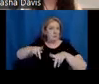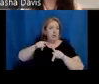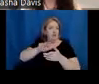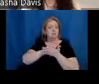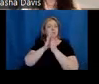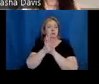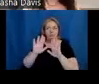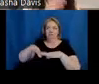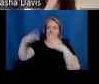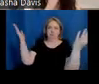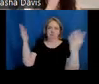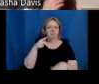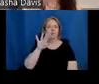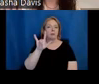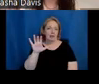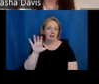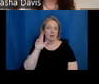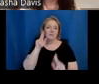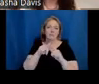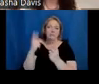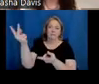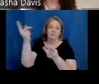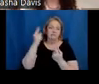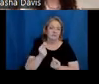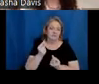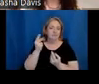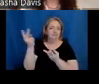public space and available for people to visit.